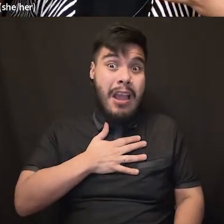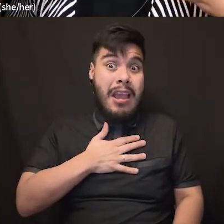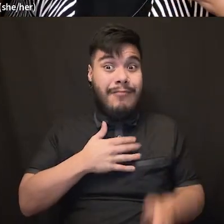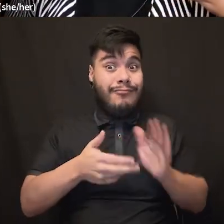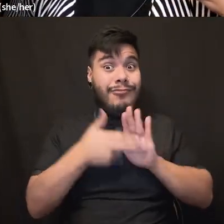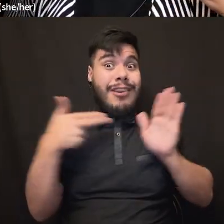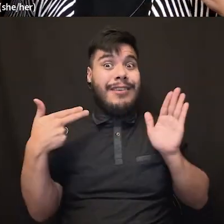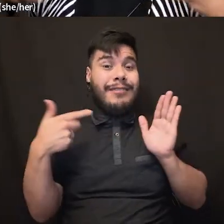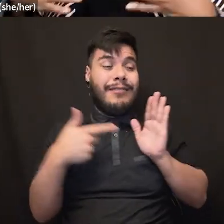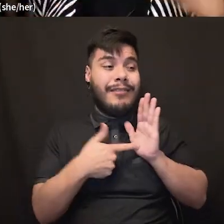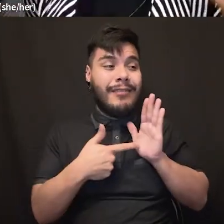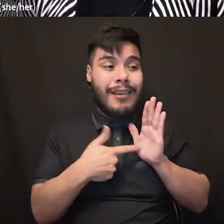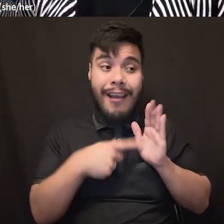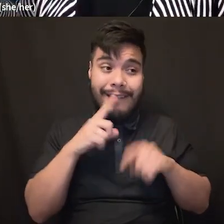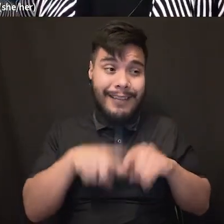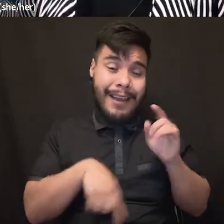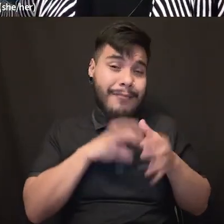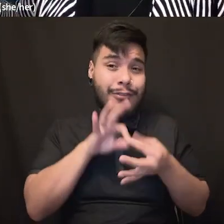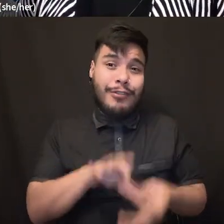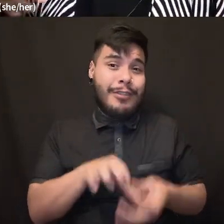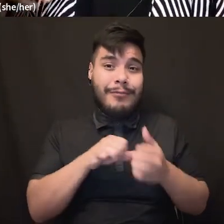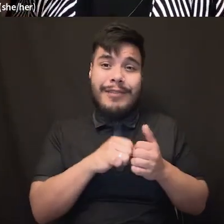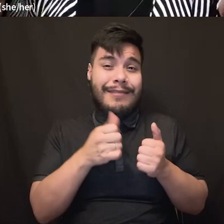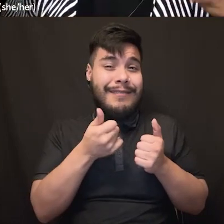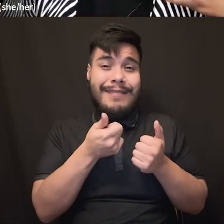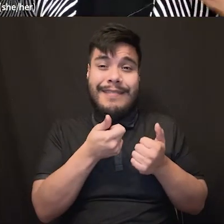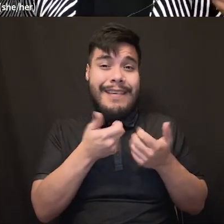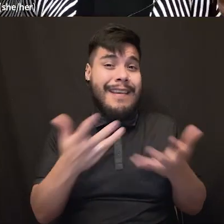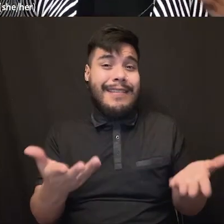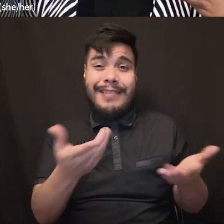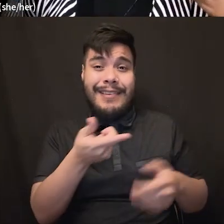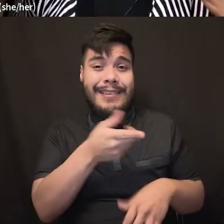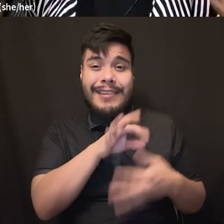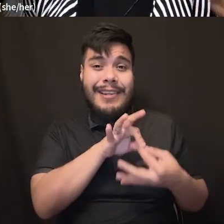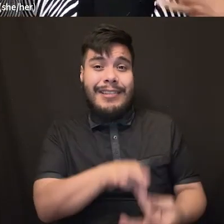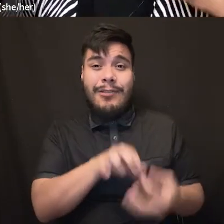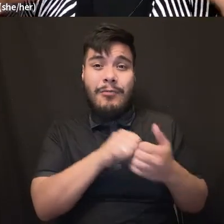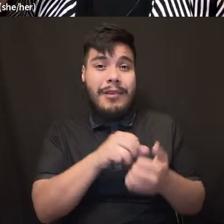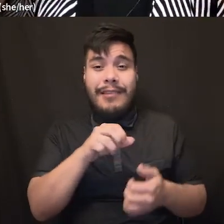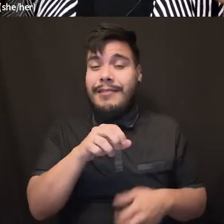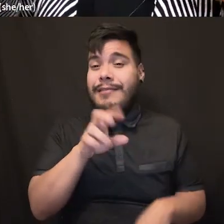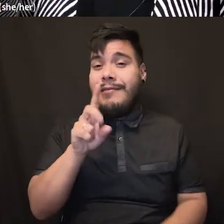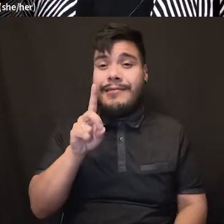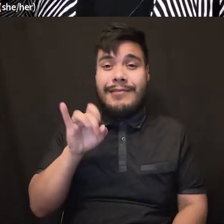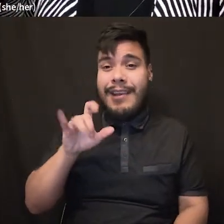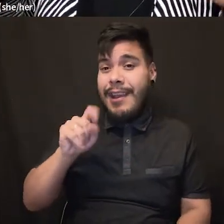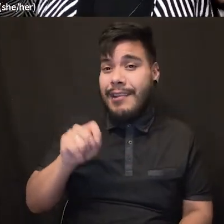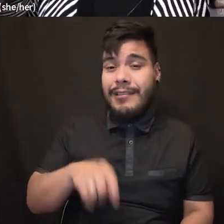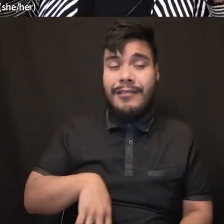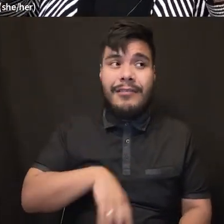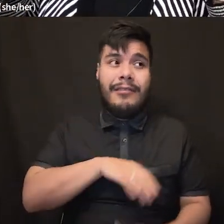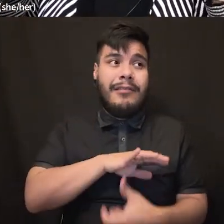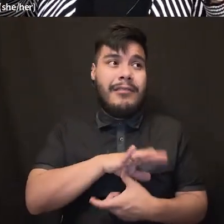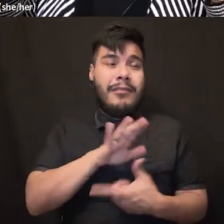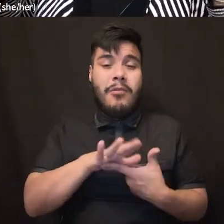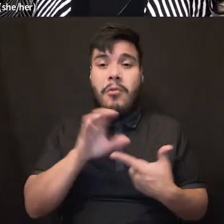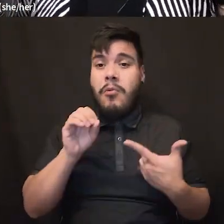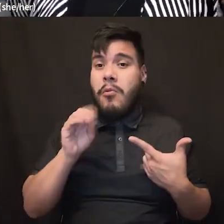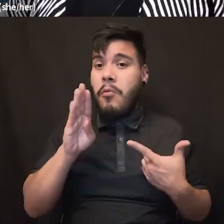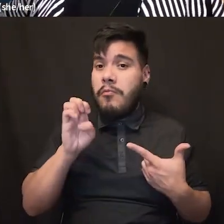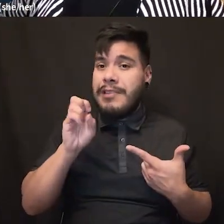I can't be associated with anything that's kind of connected to dieting or the